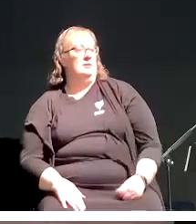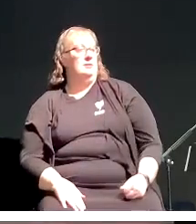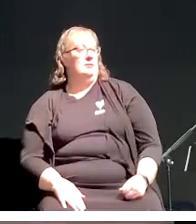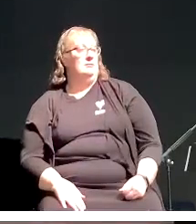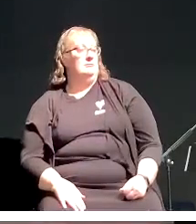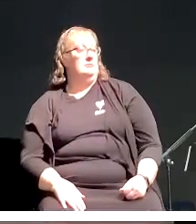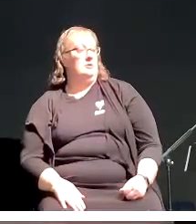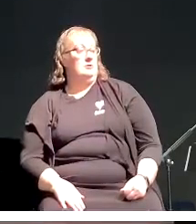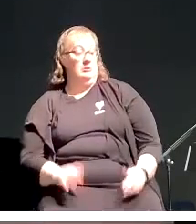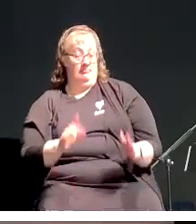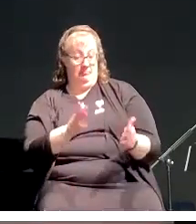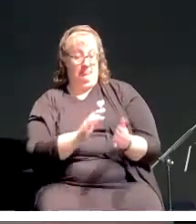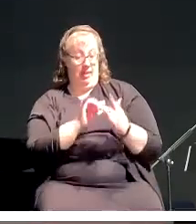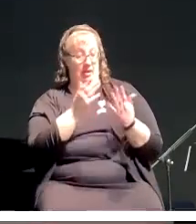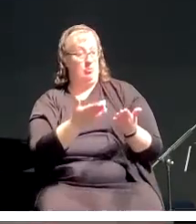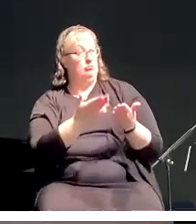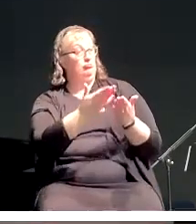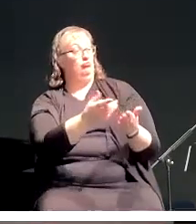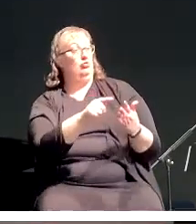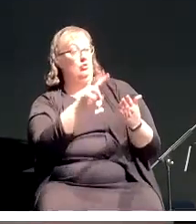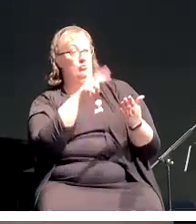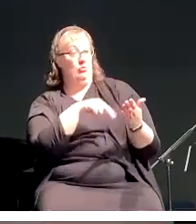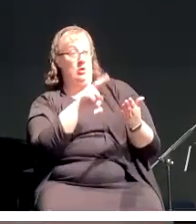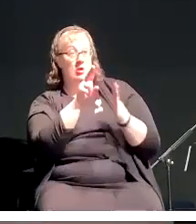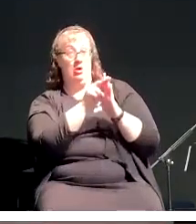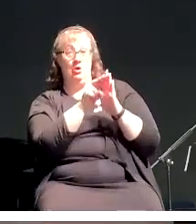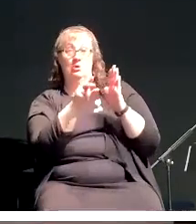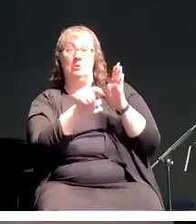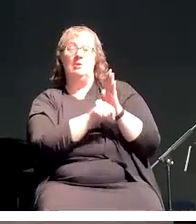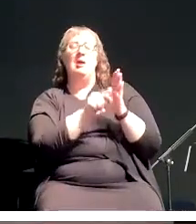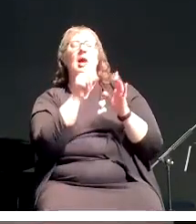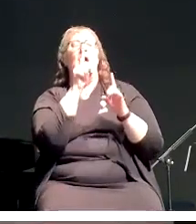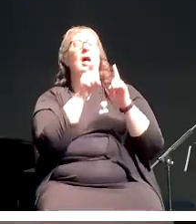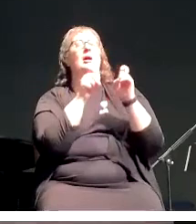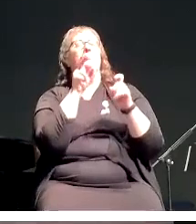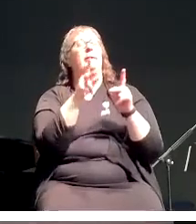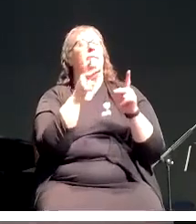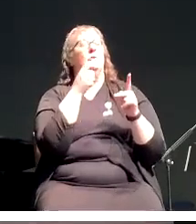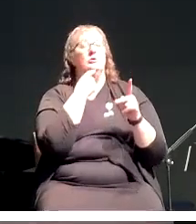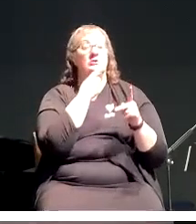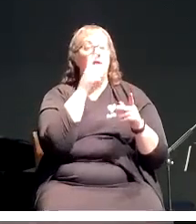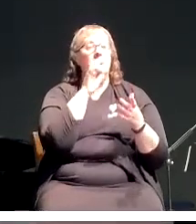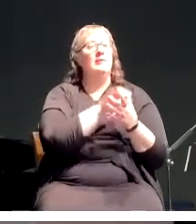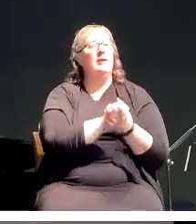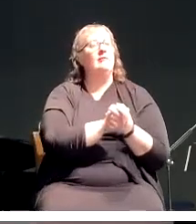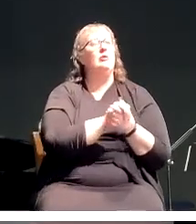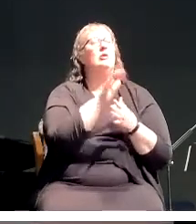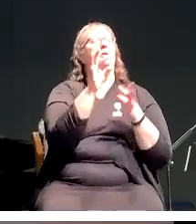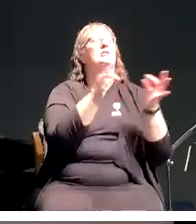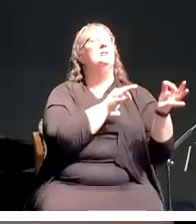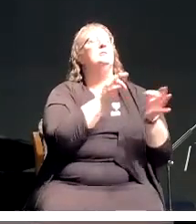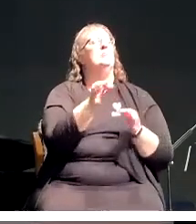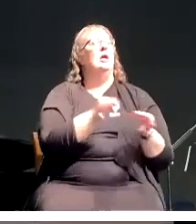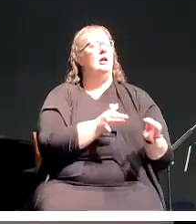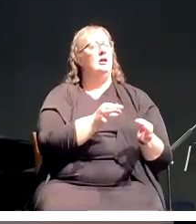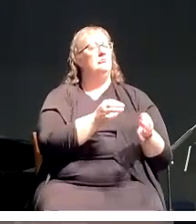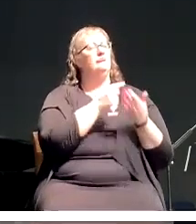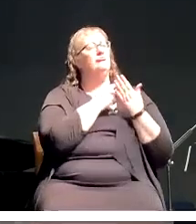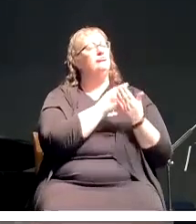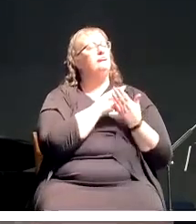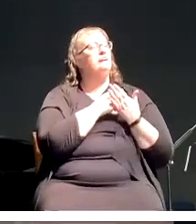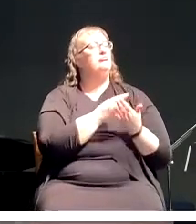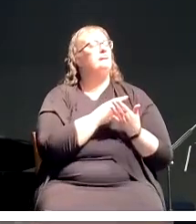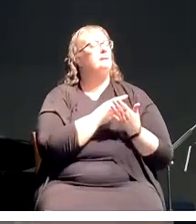want you to pick up a Bible and start reading the New Testament and start asking people that say they believe to explain it to you, to talk about